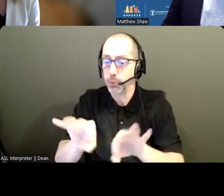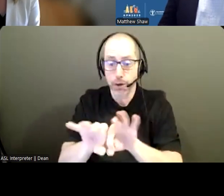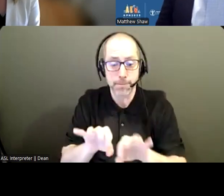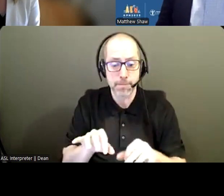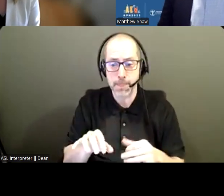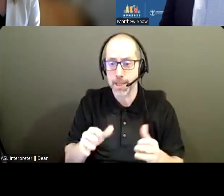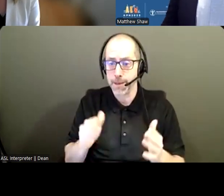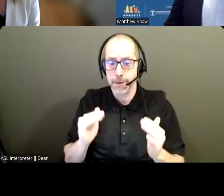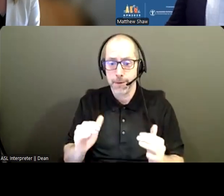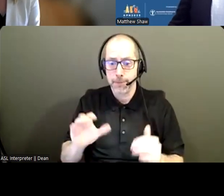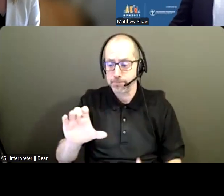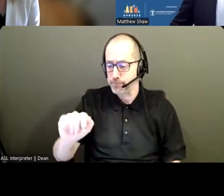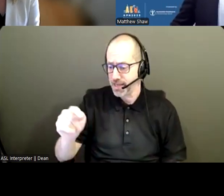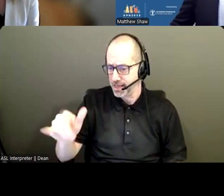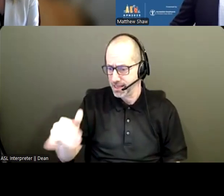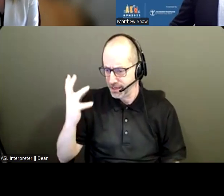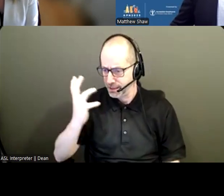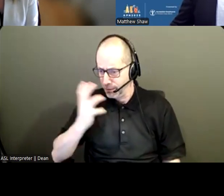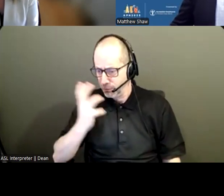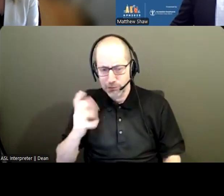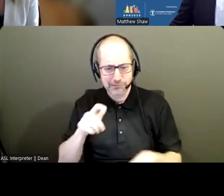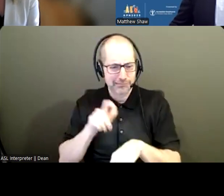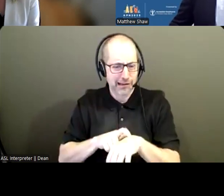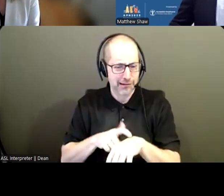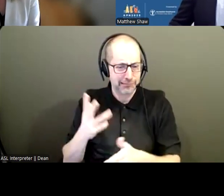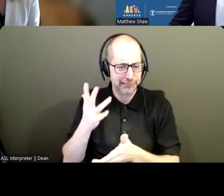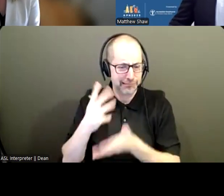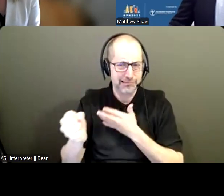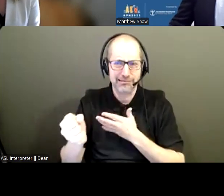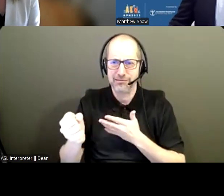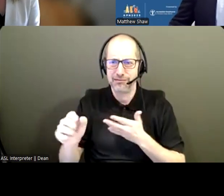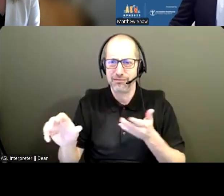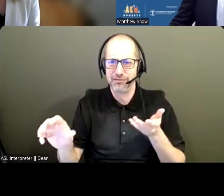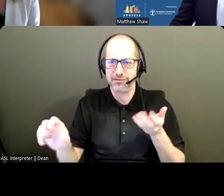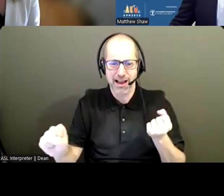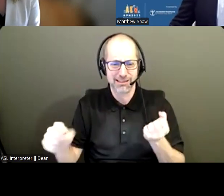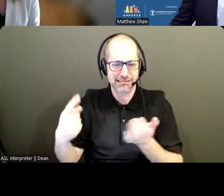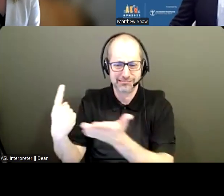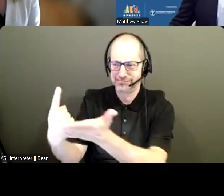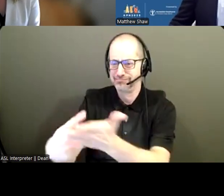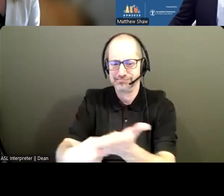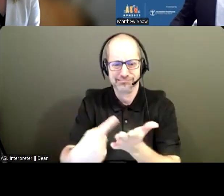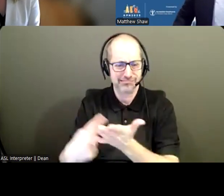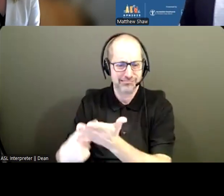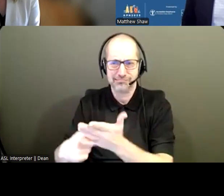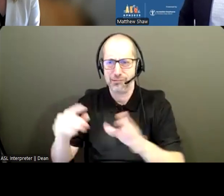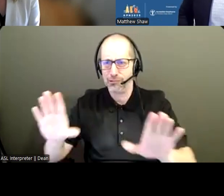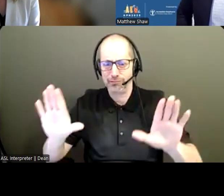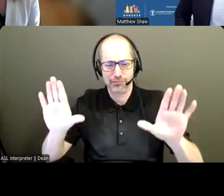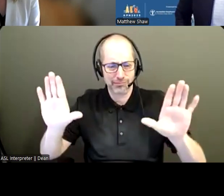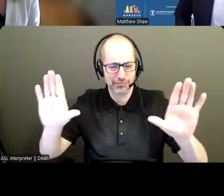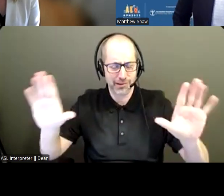can't believe how quickly the time has flown so far. This has been such an exceptional